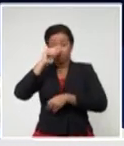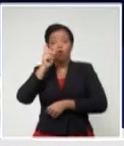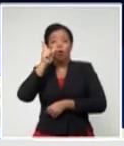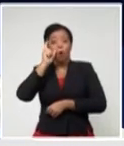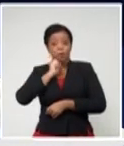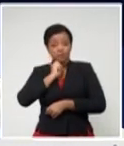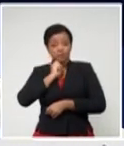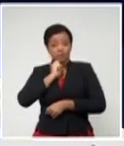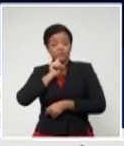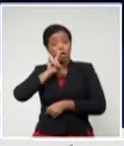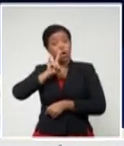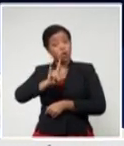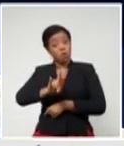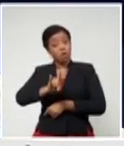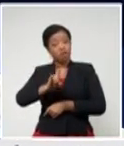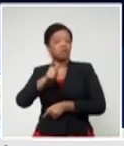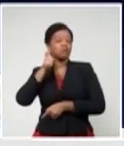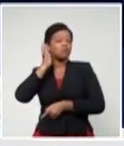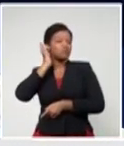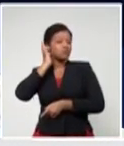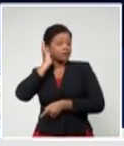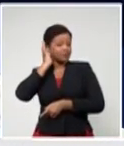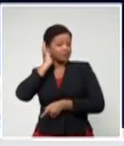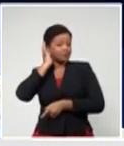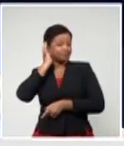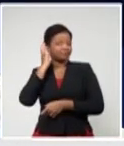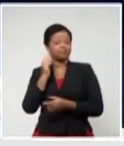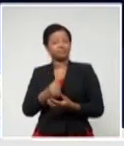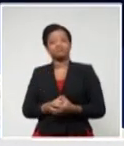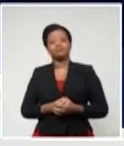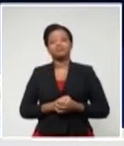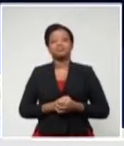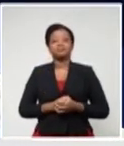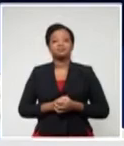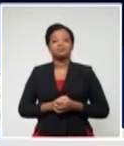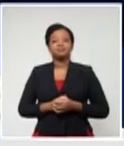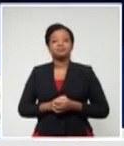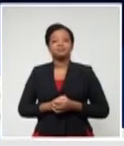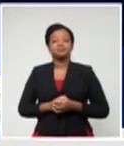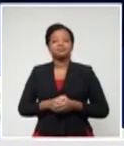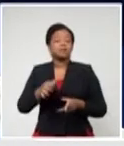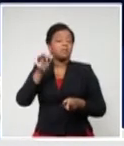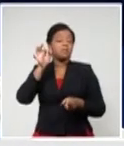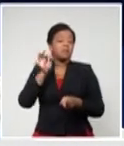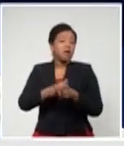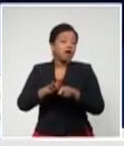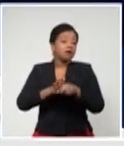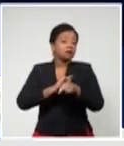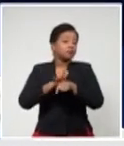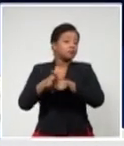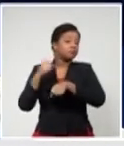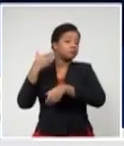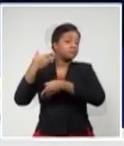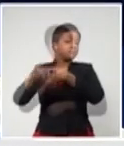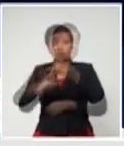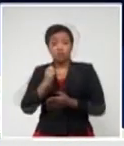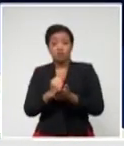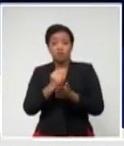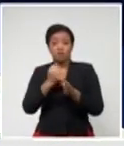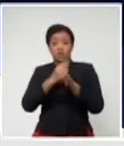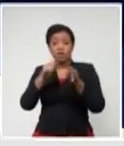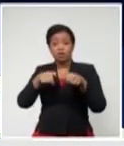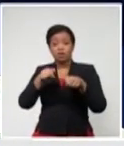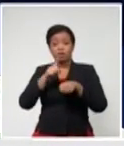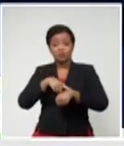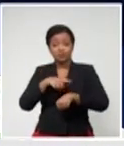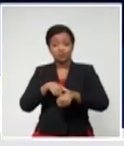female, representing 49.6%. Only 11 of the 17 cases were asymptomatic, for a